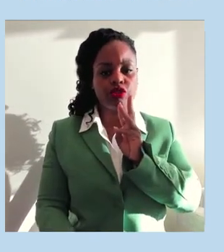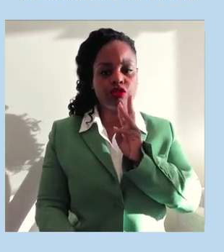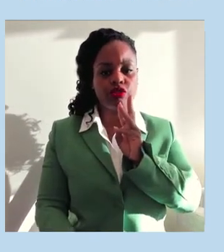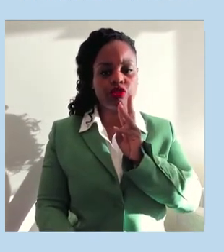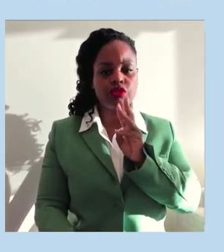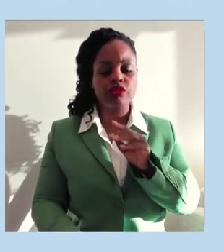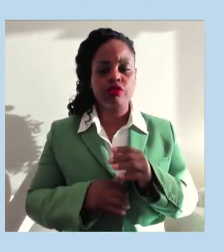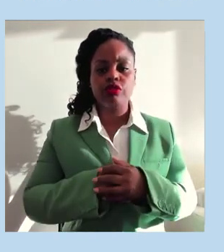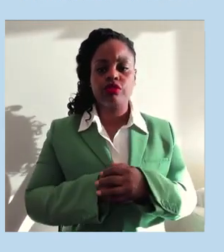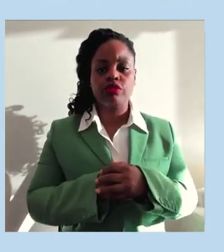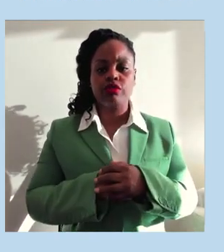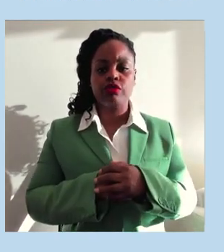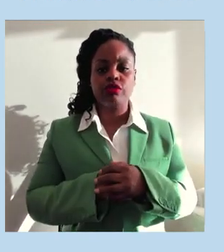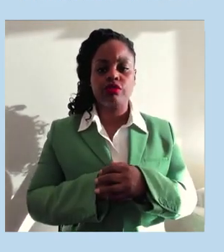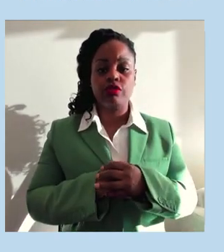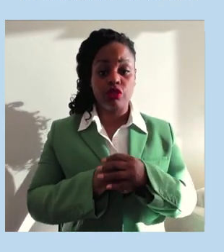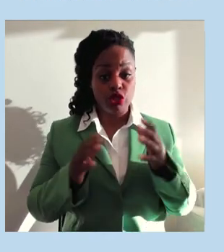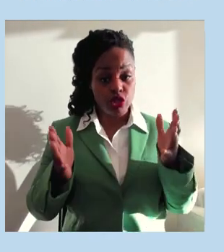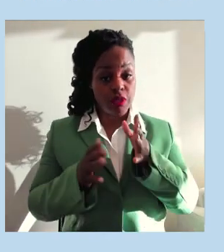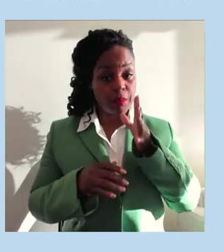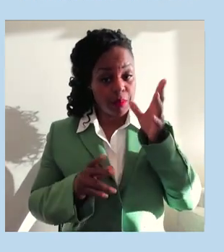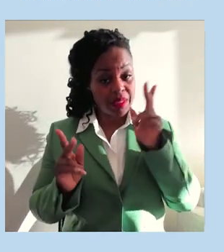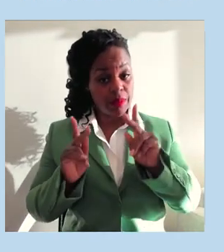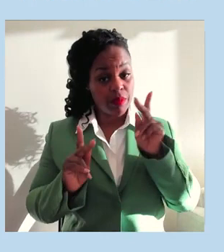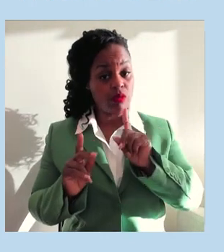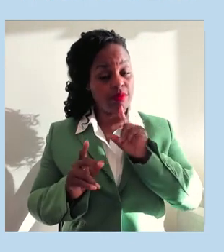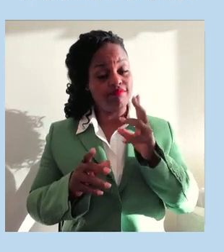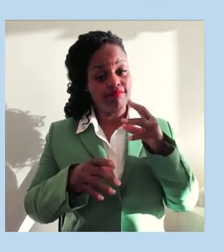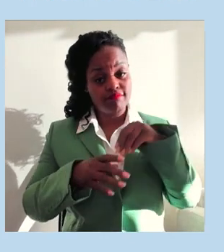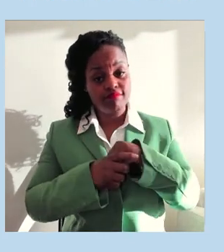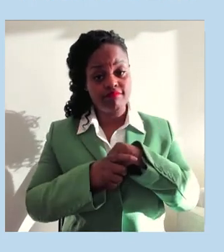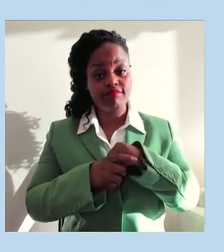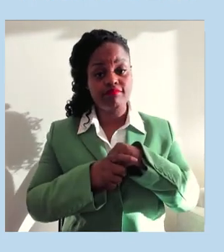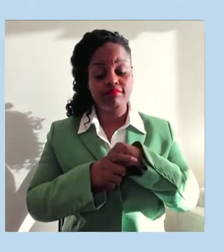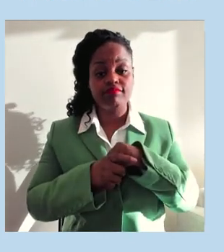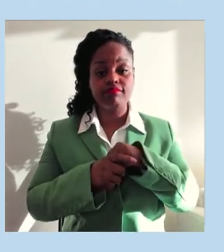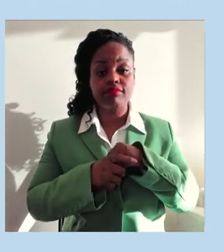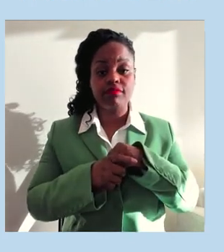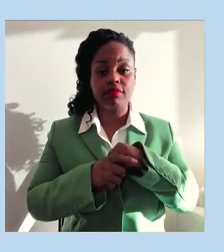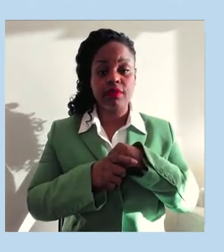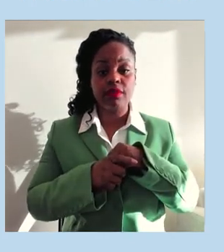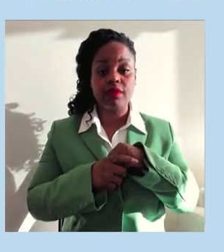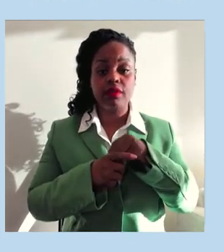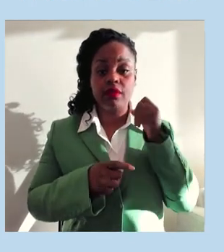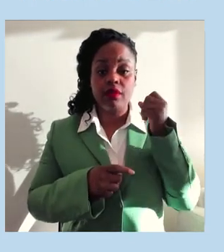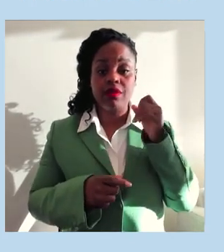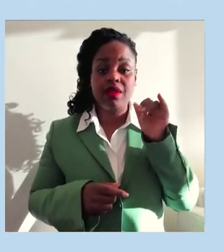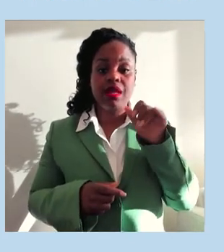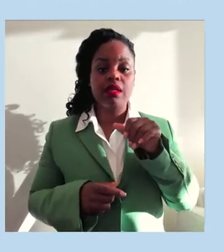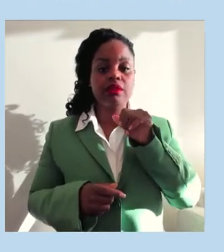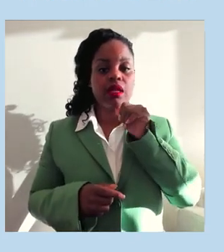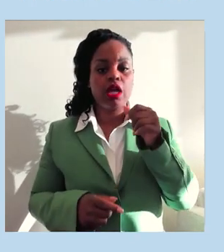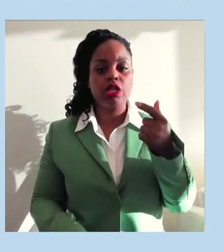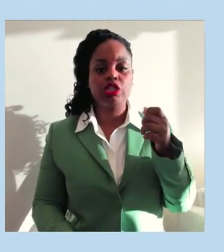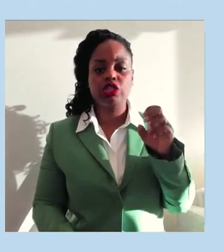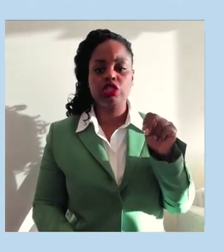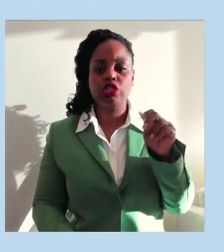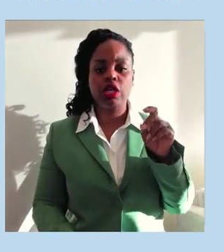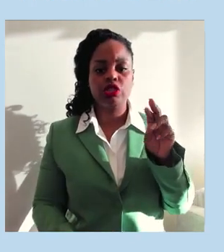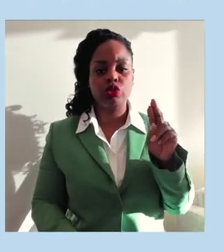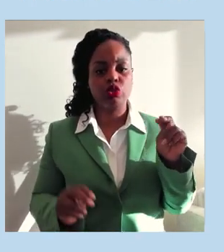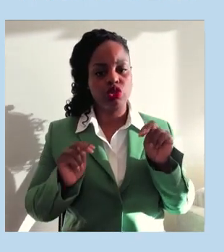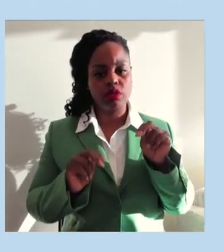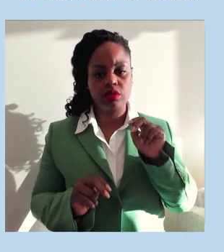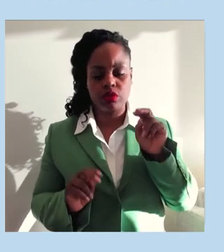climate change, which, as you know better than anyone, is not a gender neutral issue. What advice do you have for global